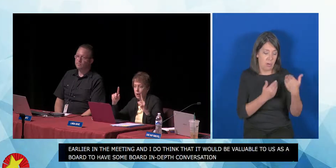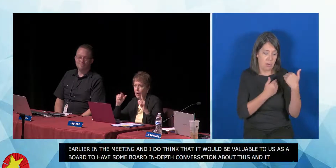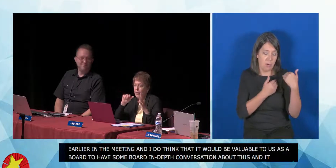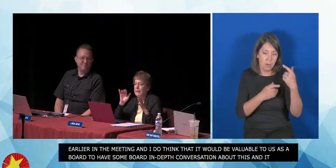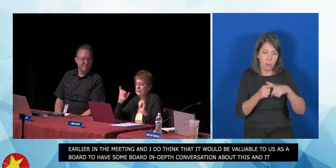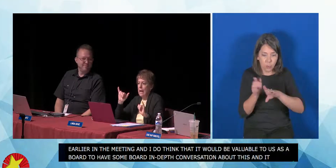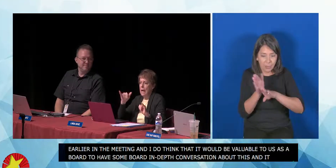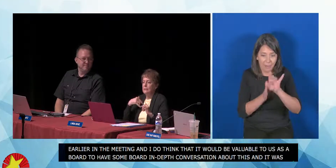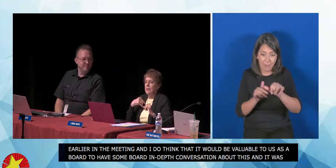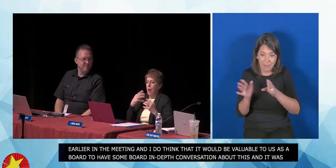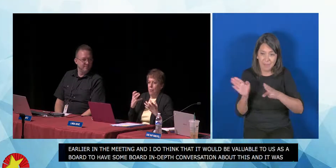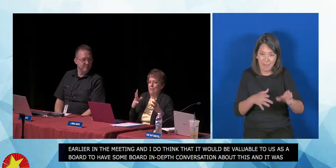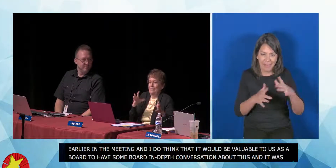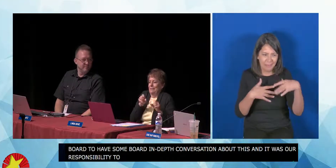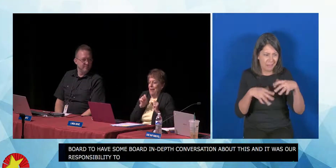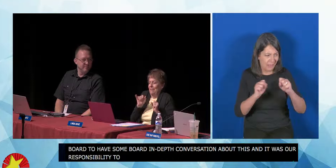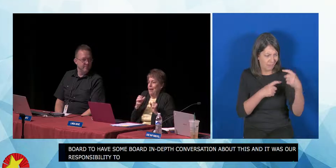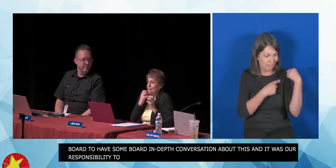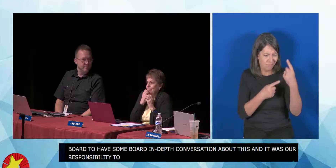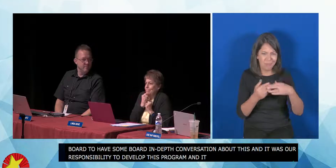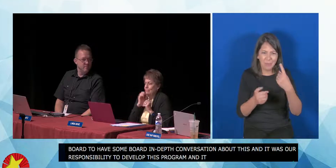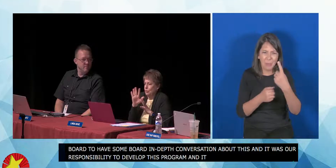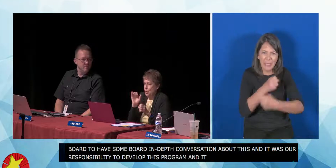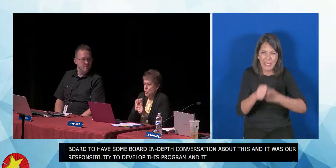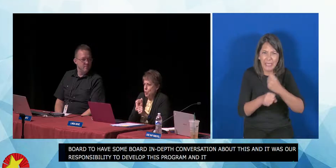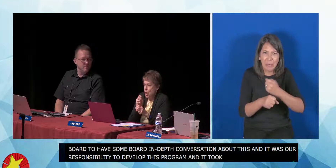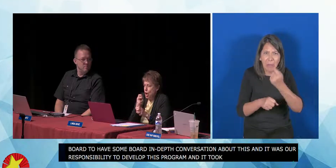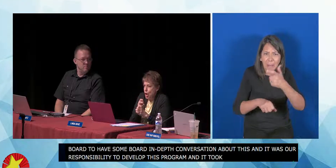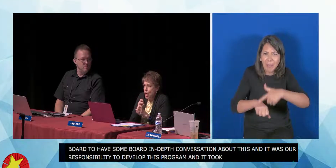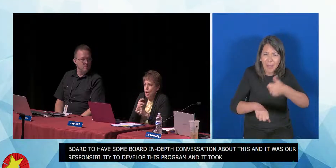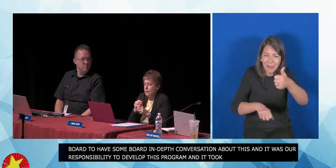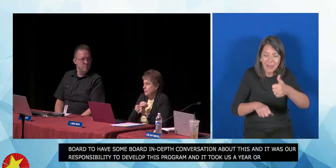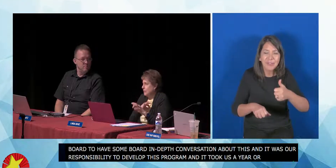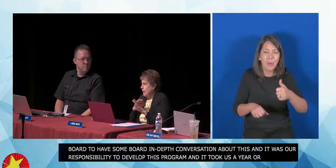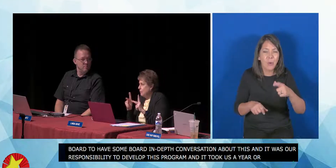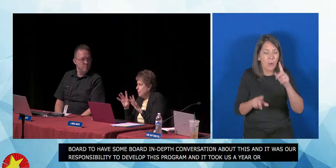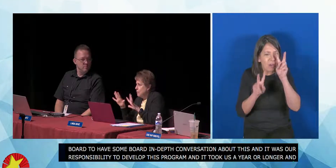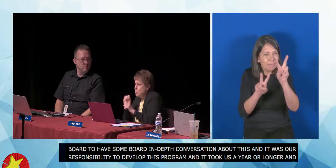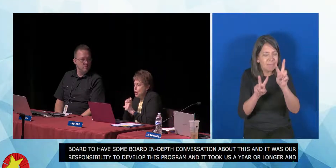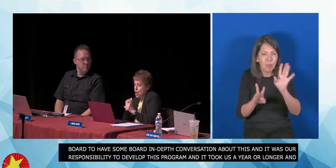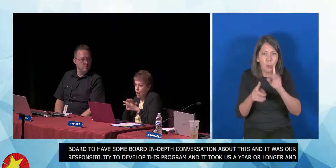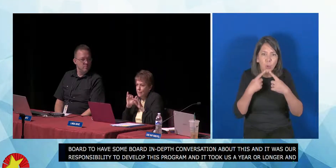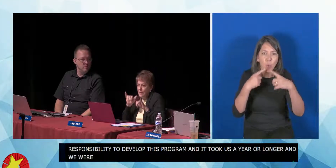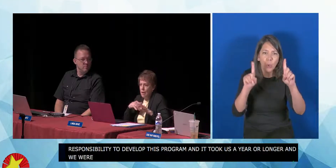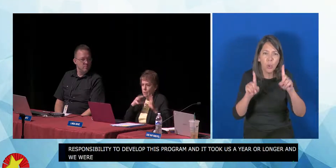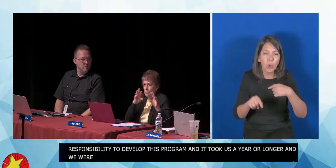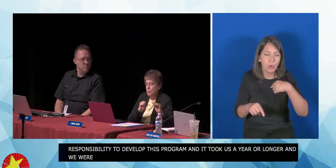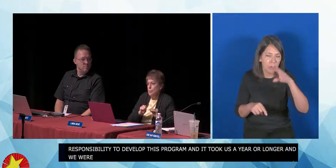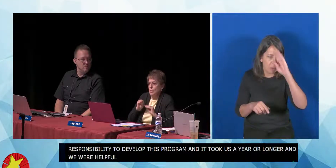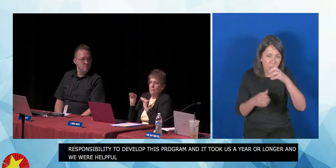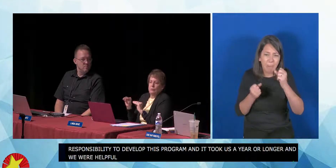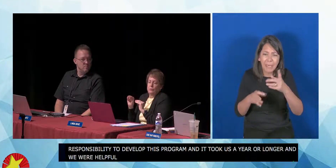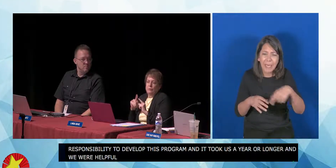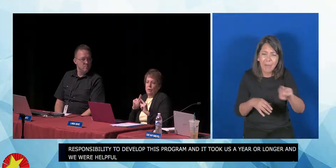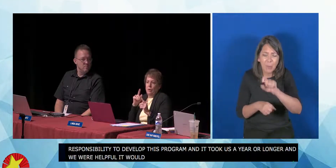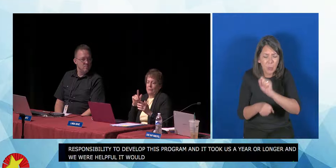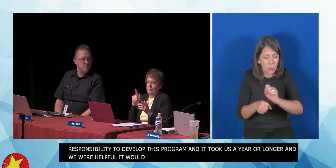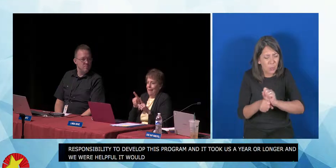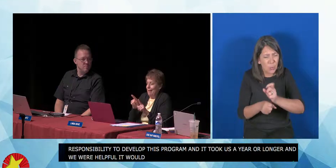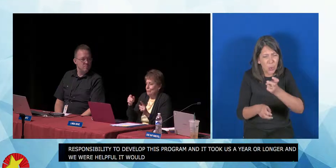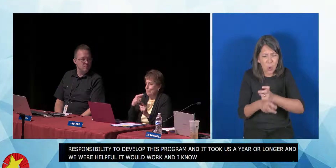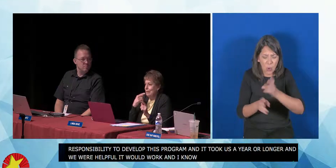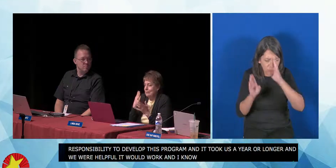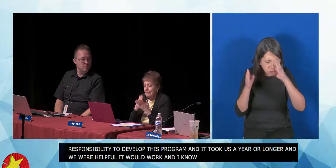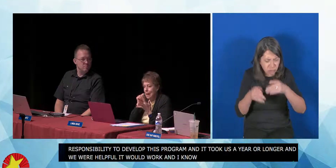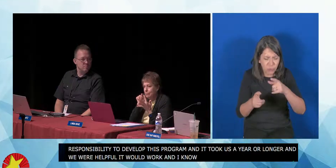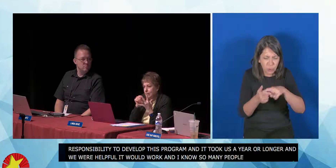longer, and we have been very hopeful that it would work. And so I really want to, I know that so many people have worked very hard on collecting this